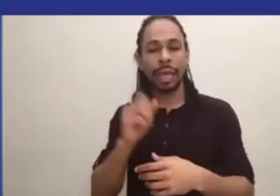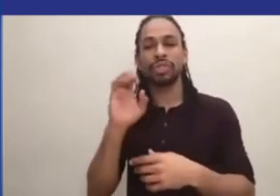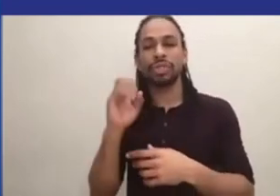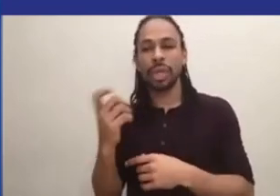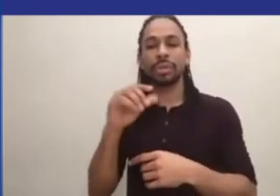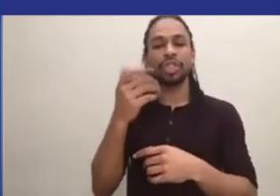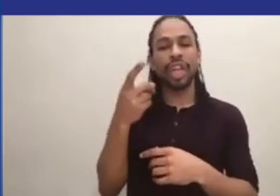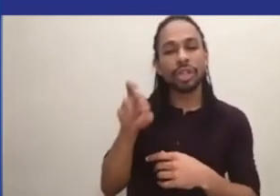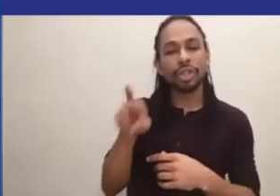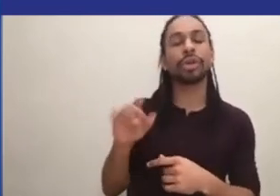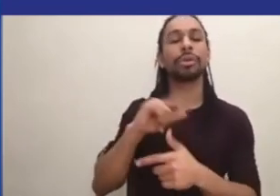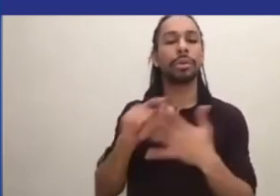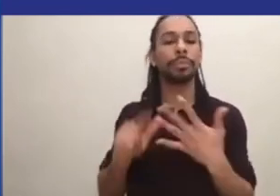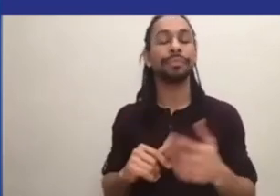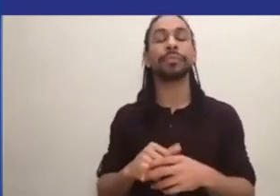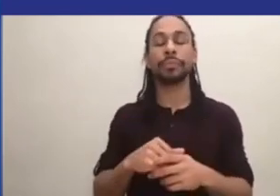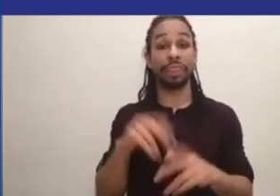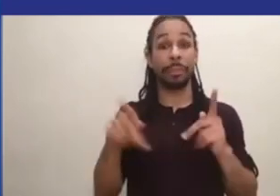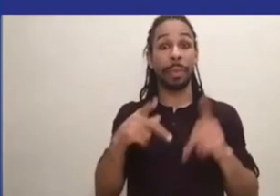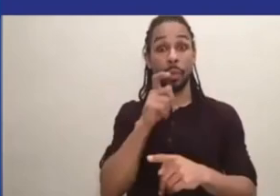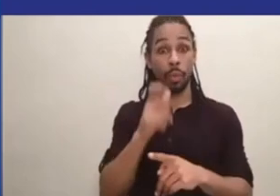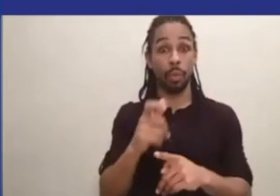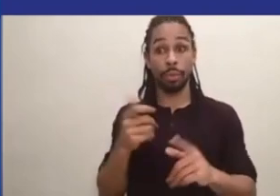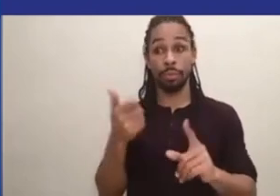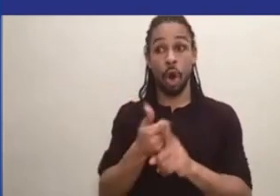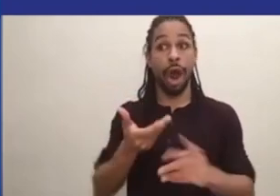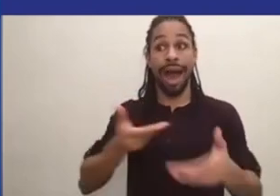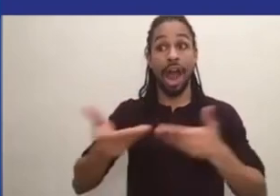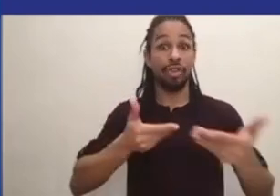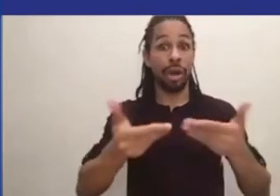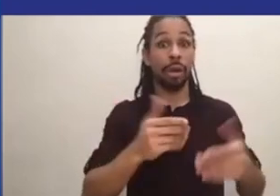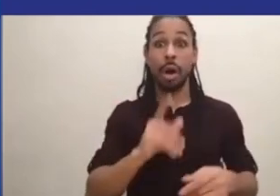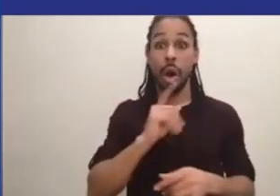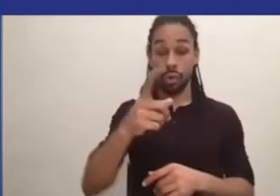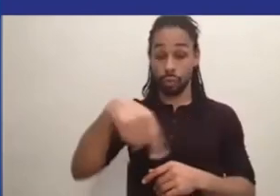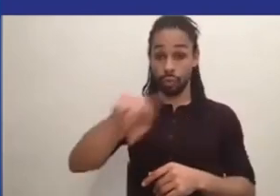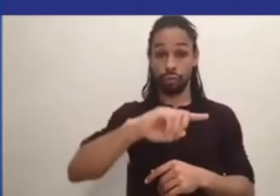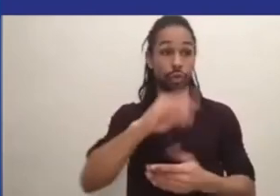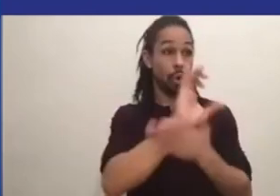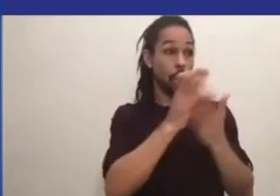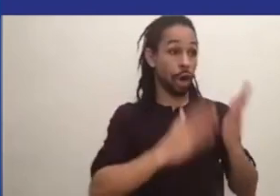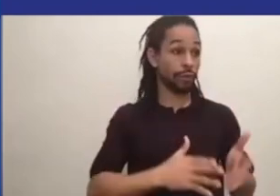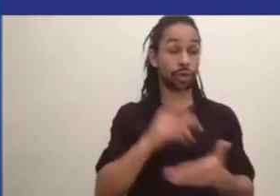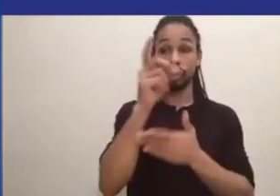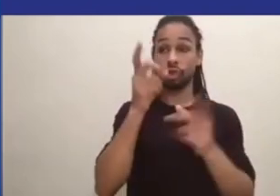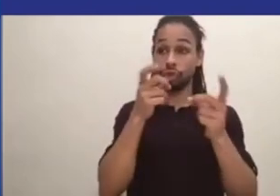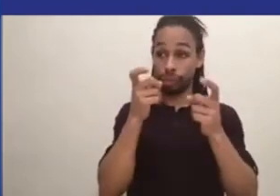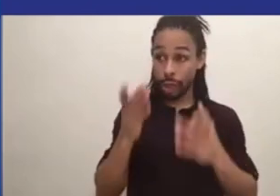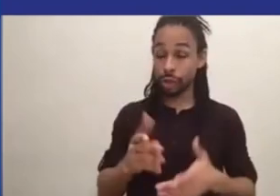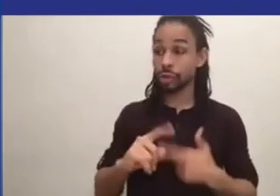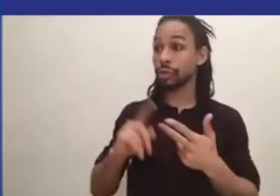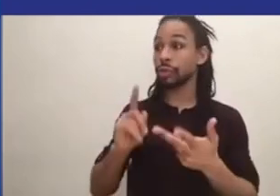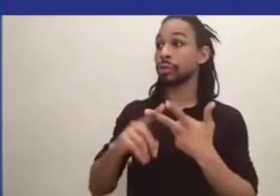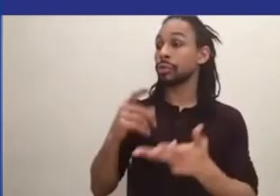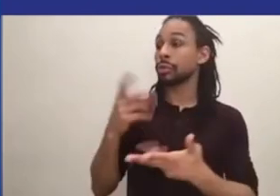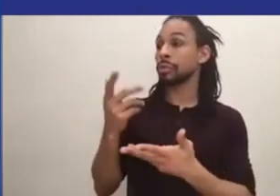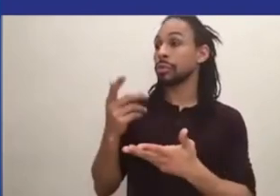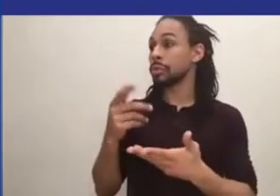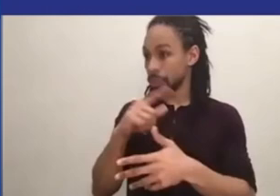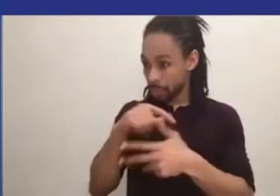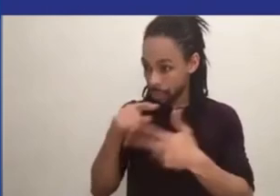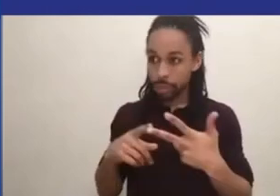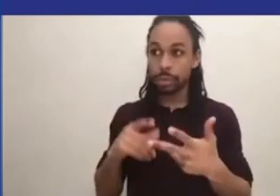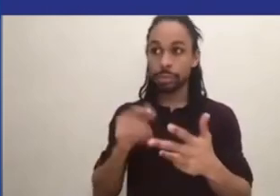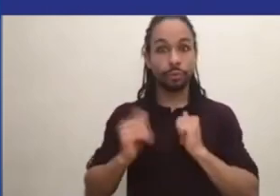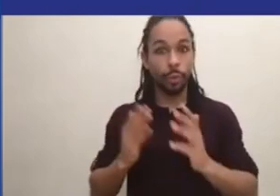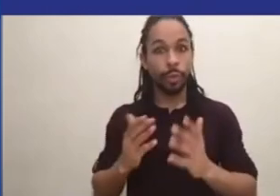Are the people who are hiring, are you as choreographers, directors, artists, are you doing a good job around making sure